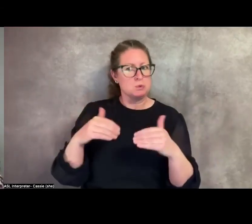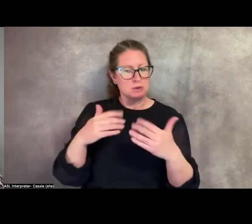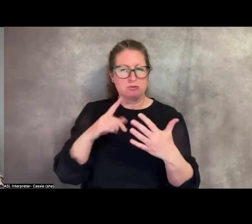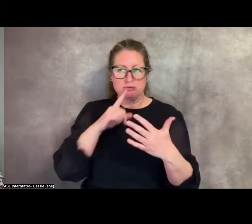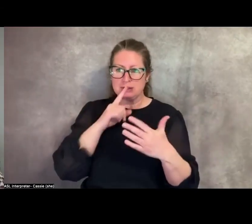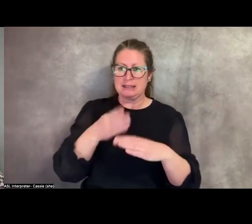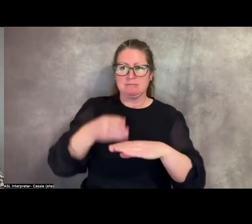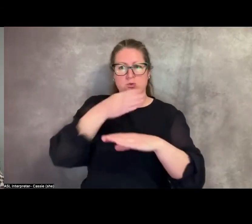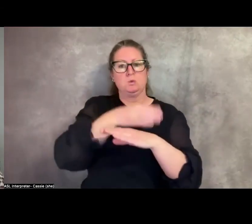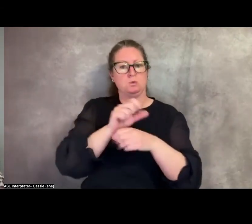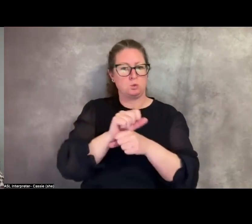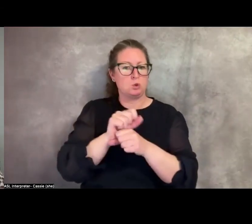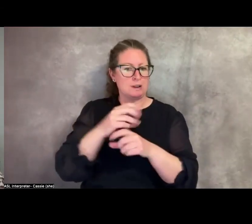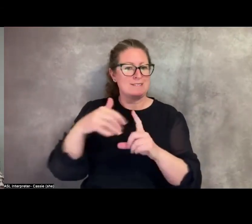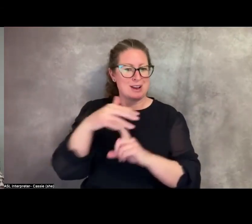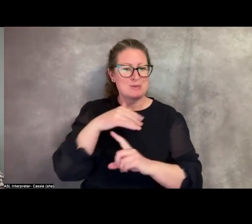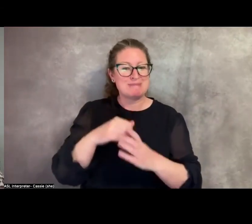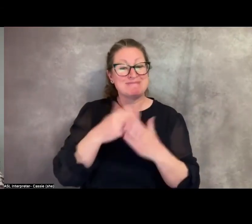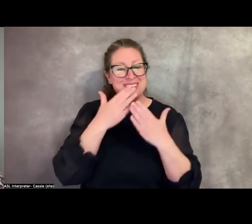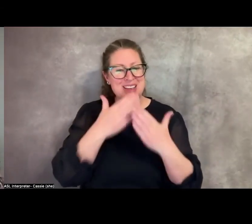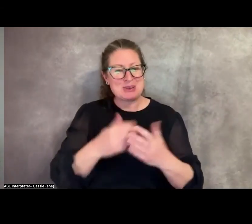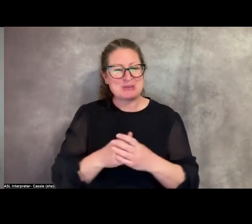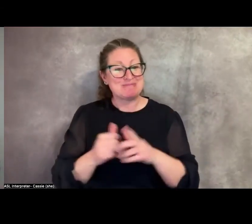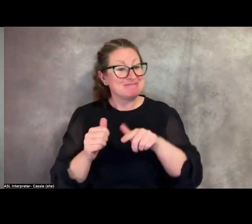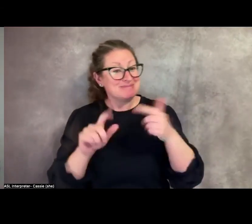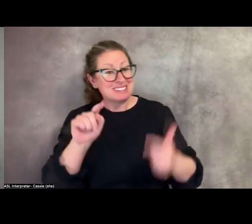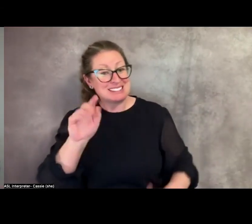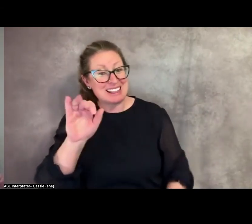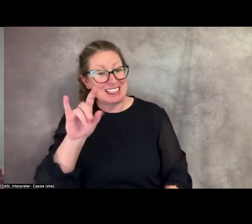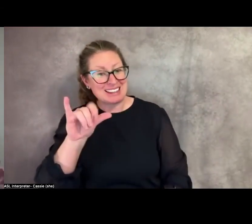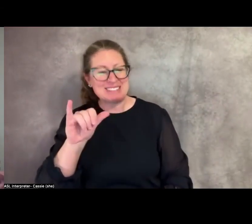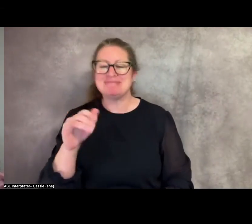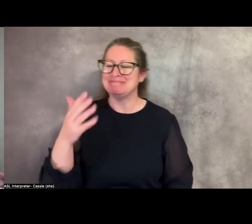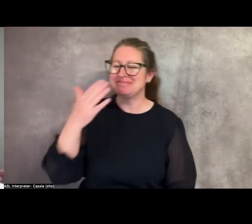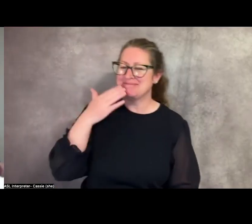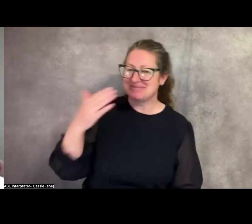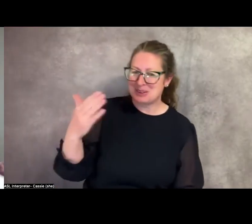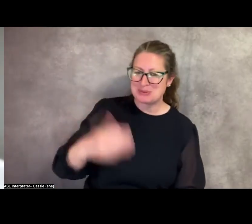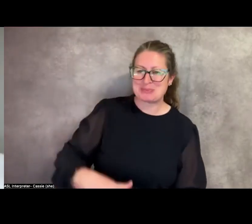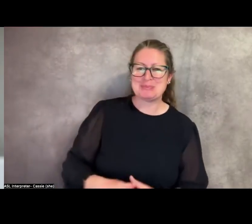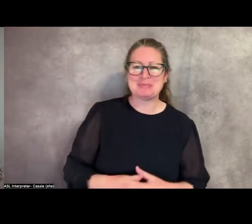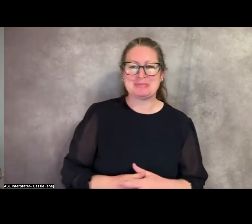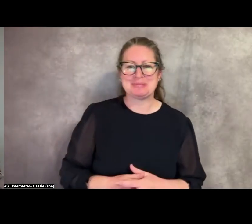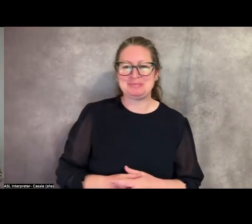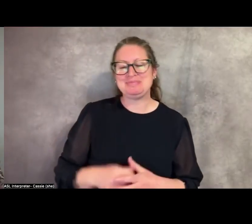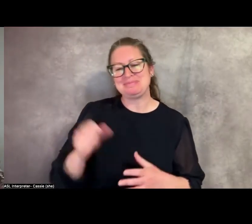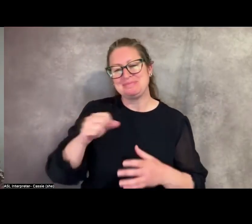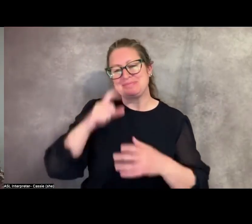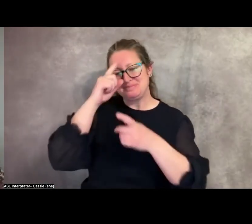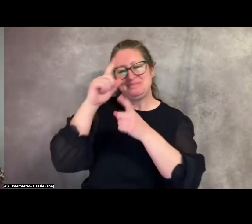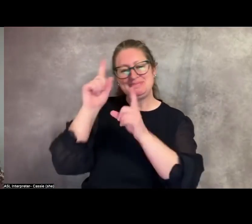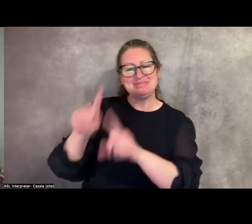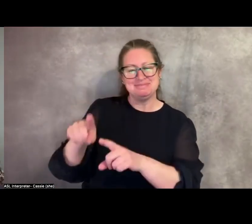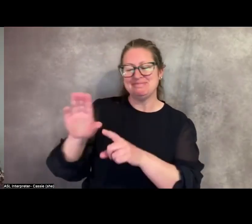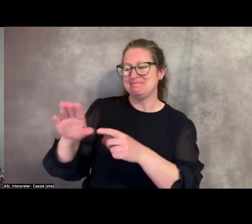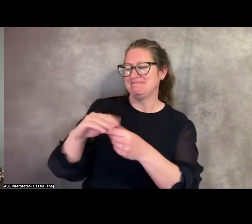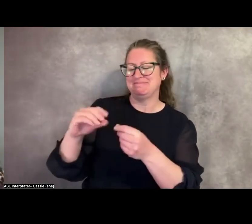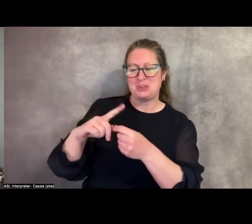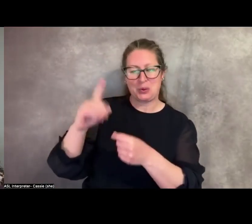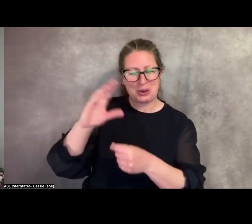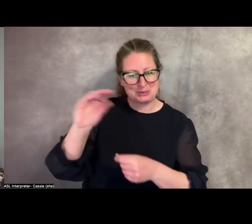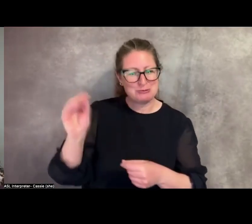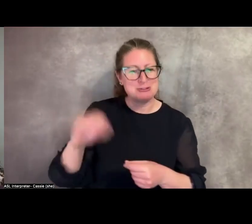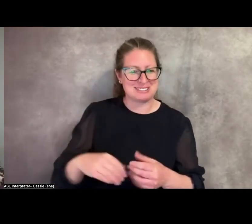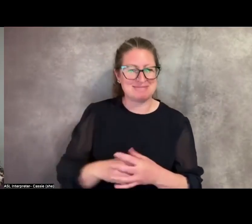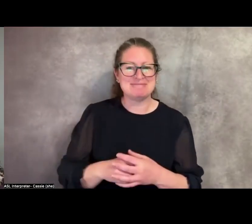working environment. Thank you. And now Tilly. Thank you, Donna. I agree with Donna 100%.